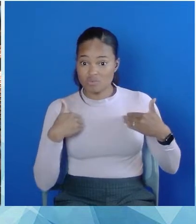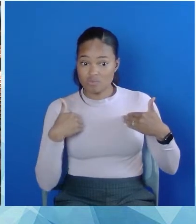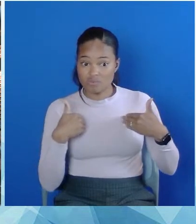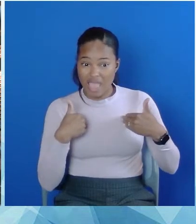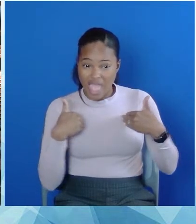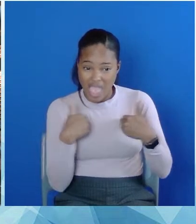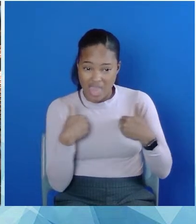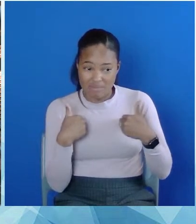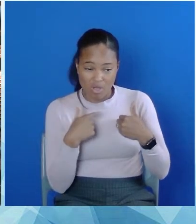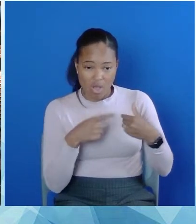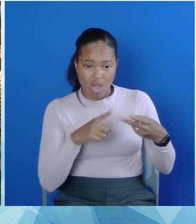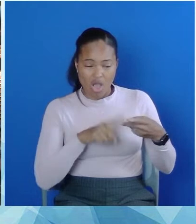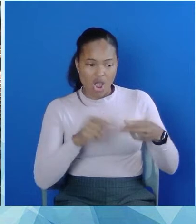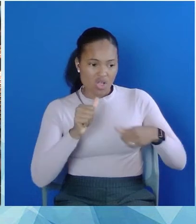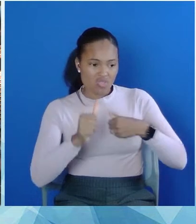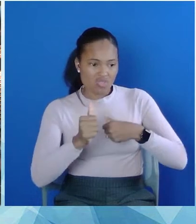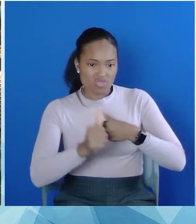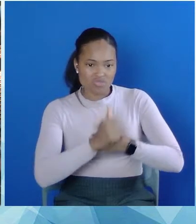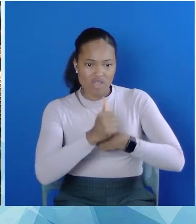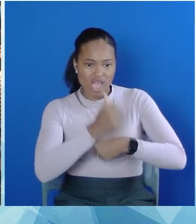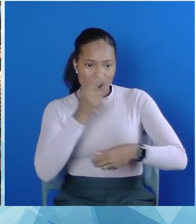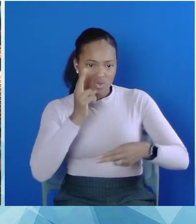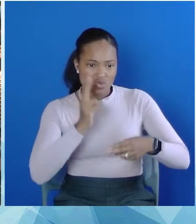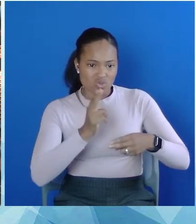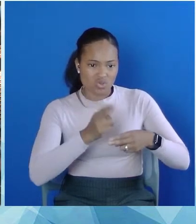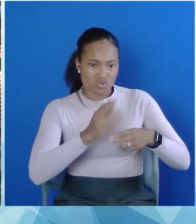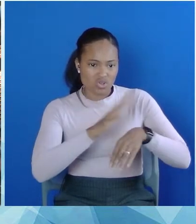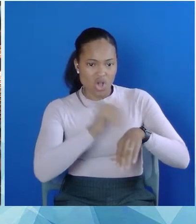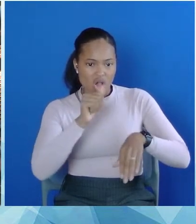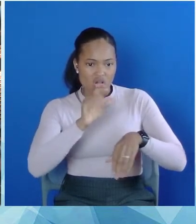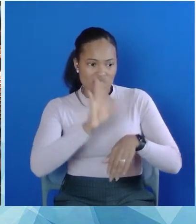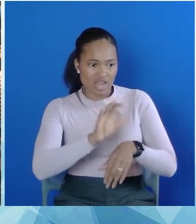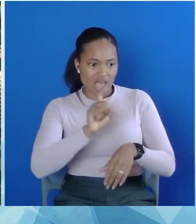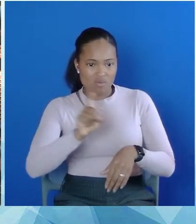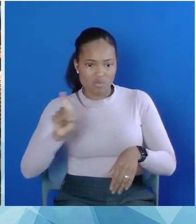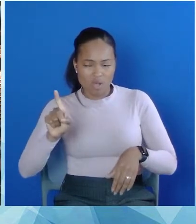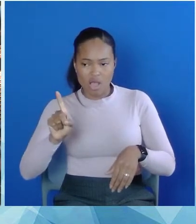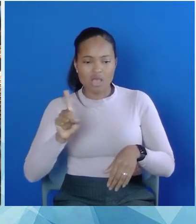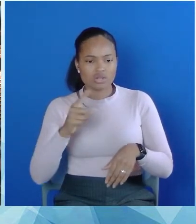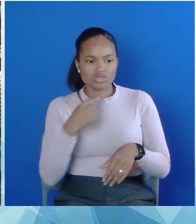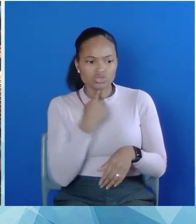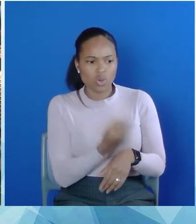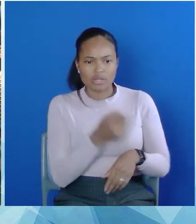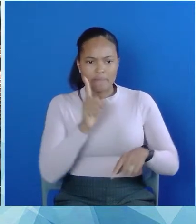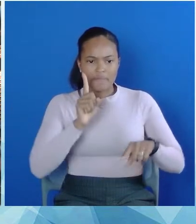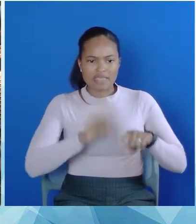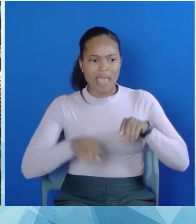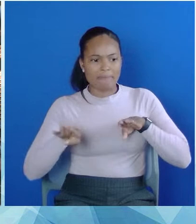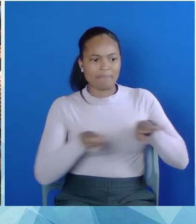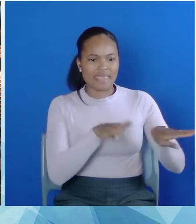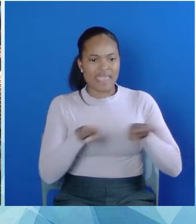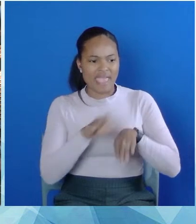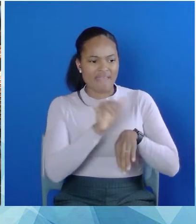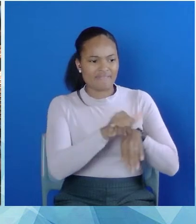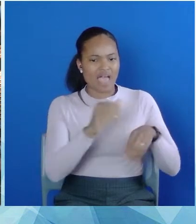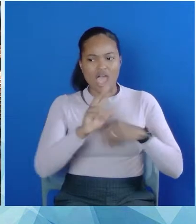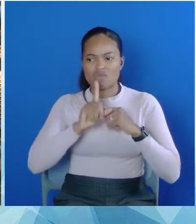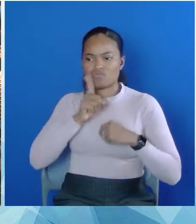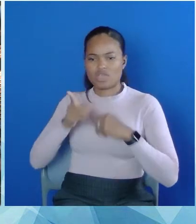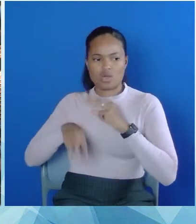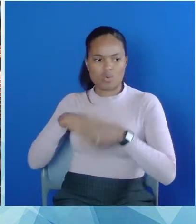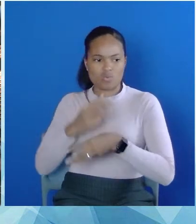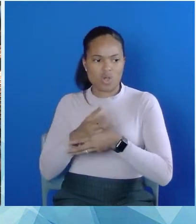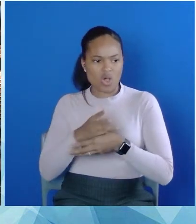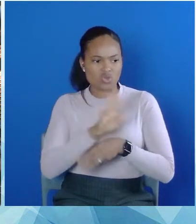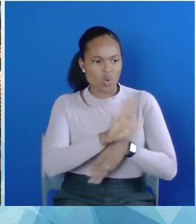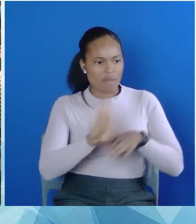threatened to call 911 on him and told him that he couldn't act like this in the real world. She yelled at him in class. And my